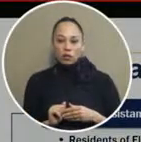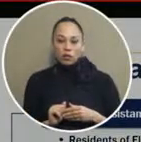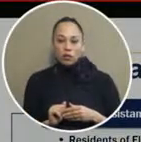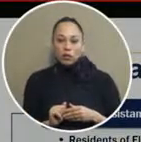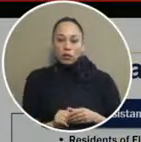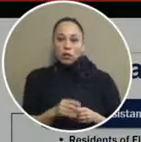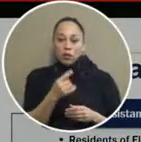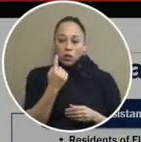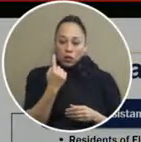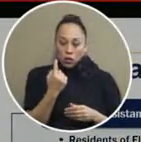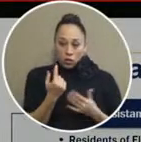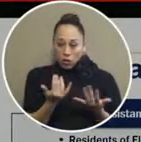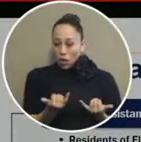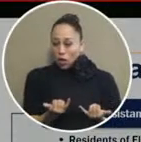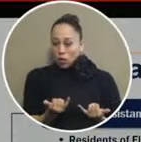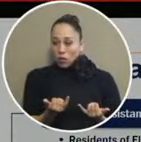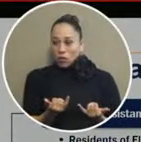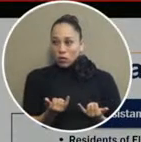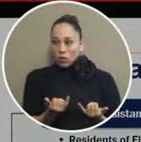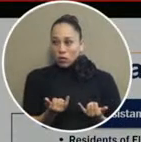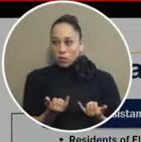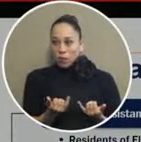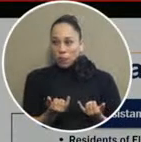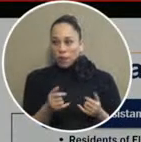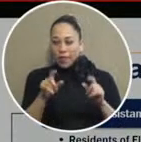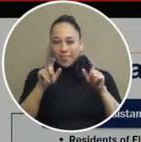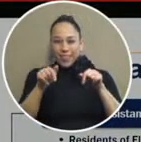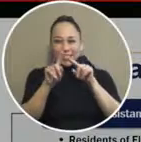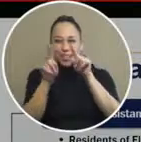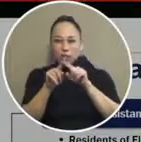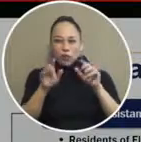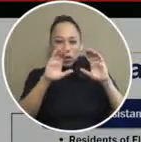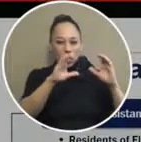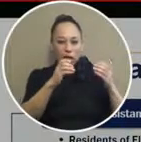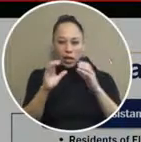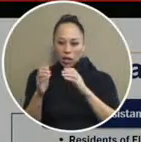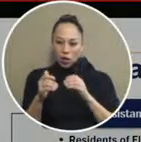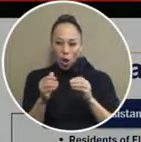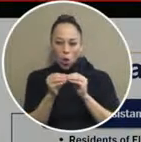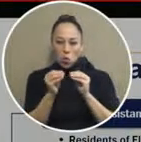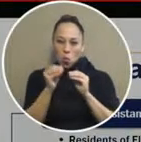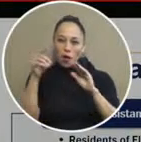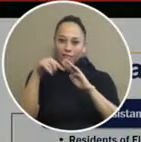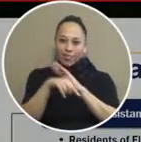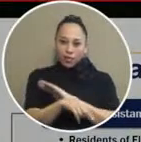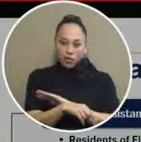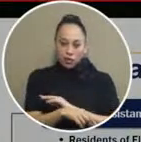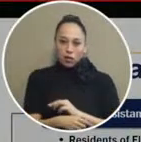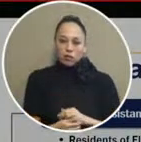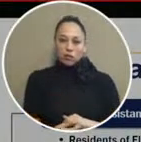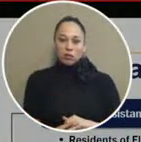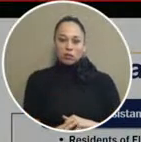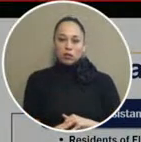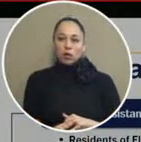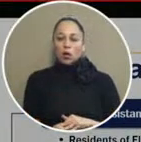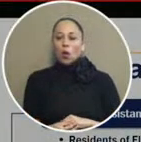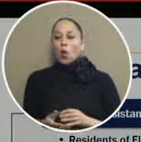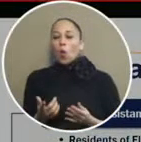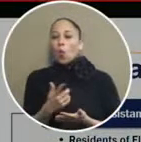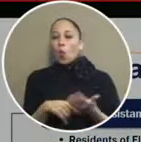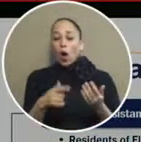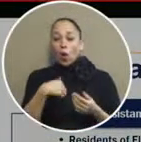So I want to walk you through here the different categories in a little bit more detail. What we